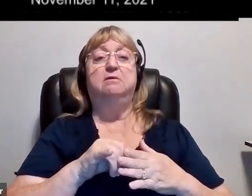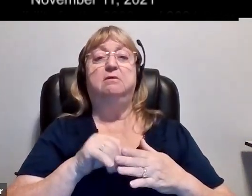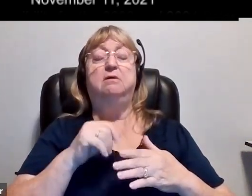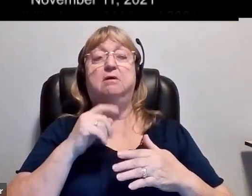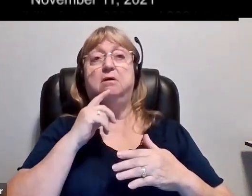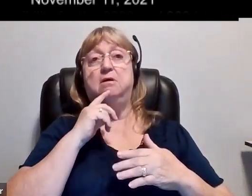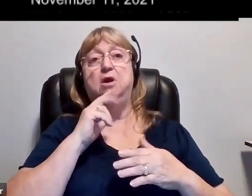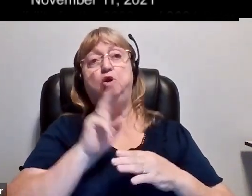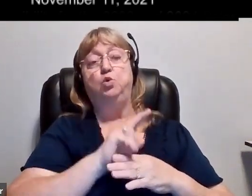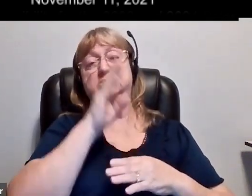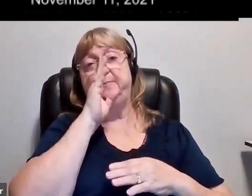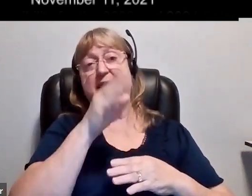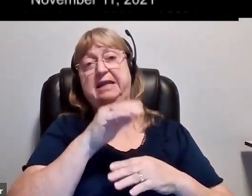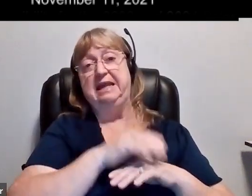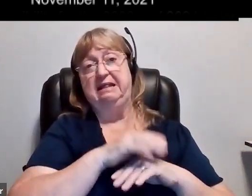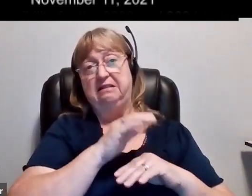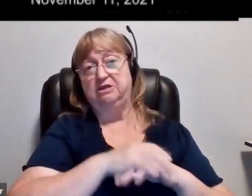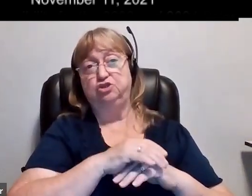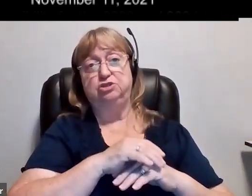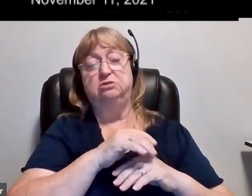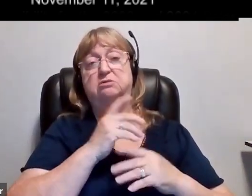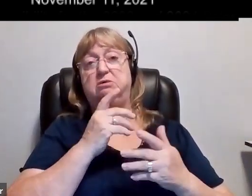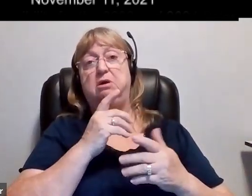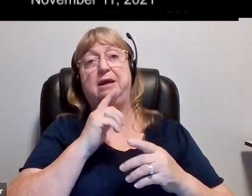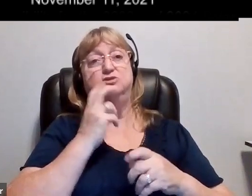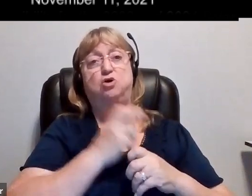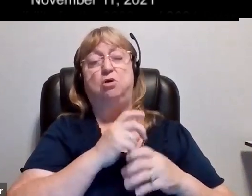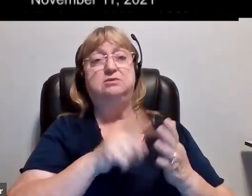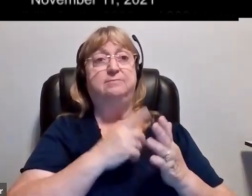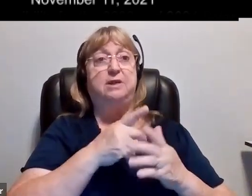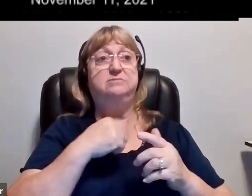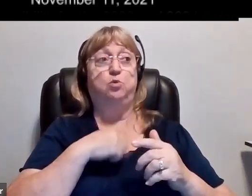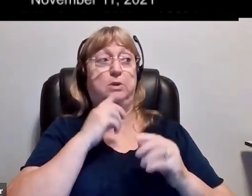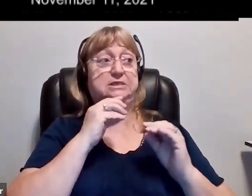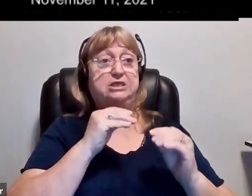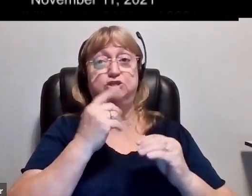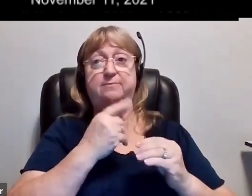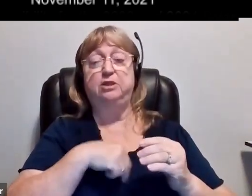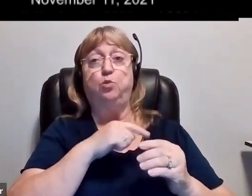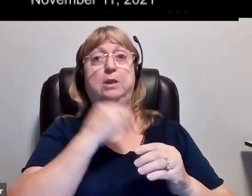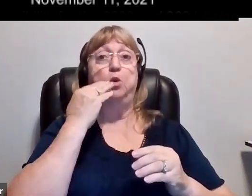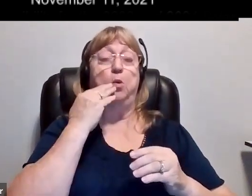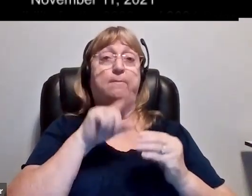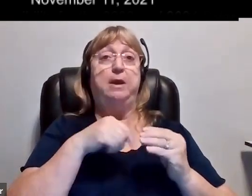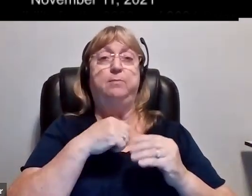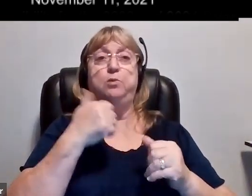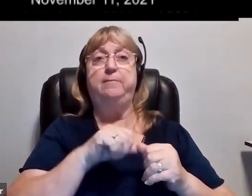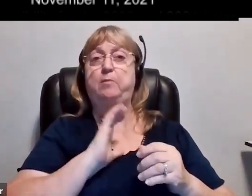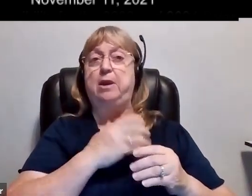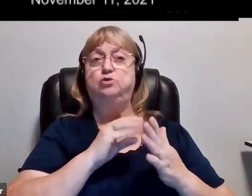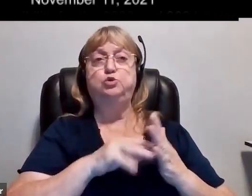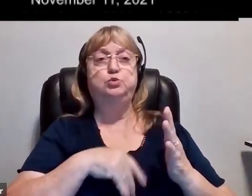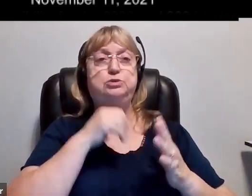Use plain English. It's hard for us sometimes when we're teaching about something we know something about. But we have to remember our students